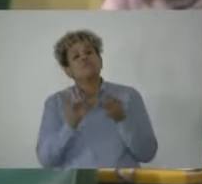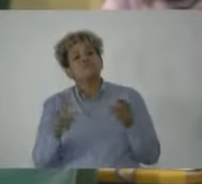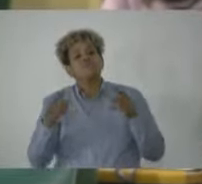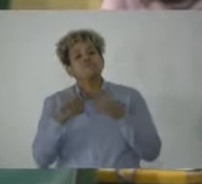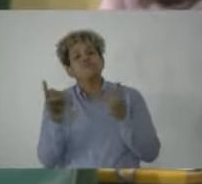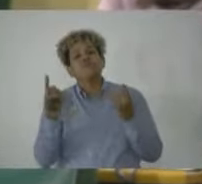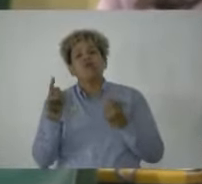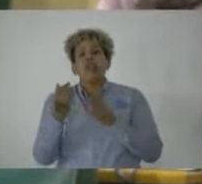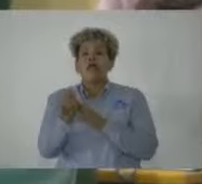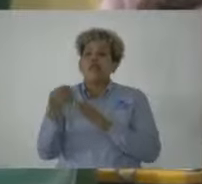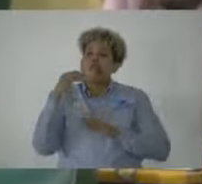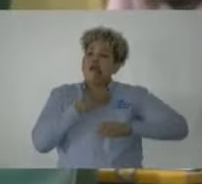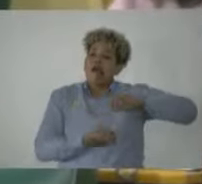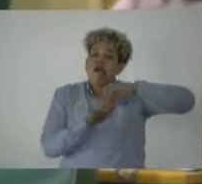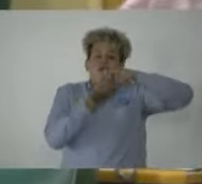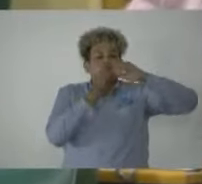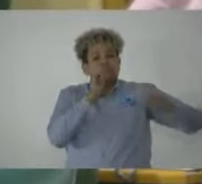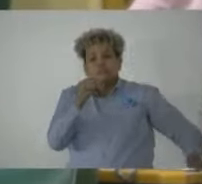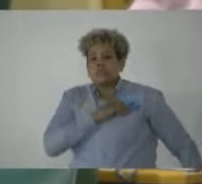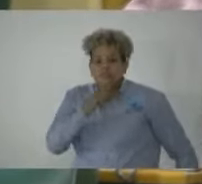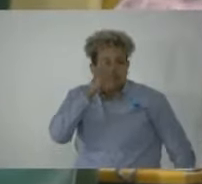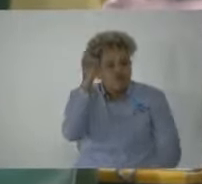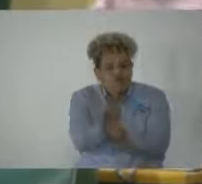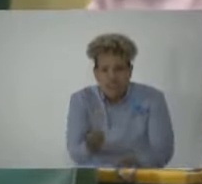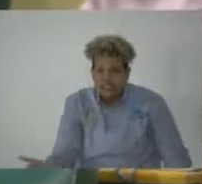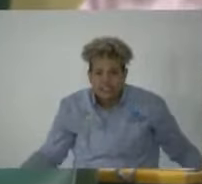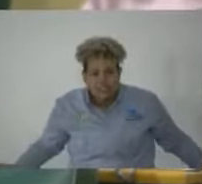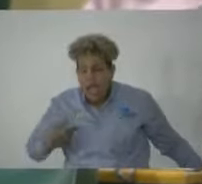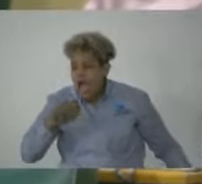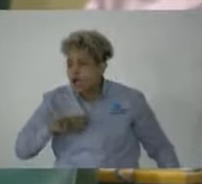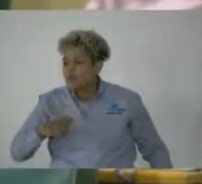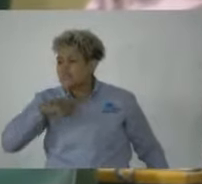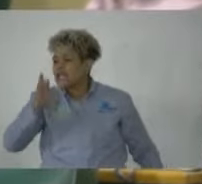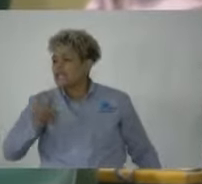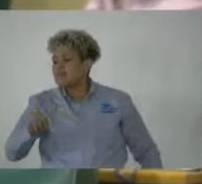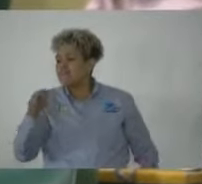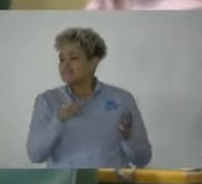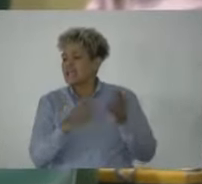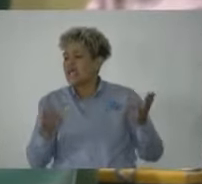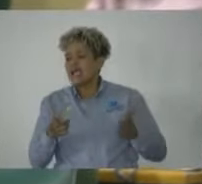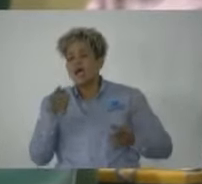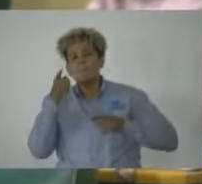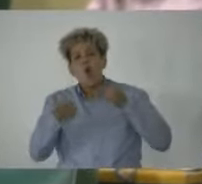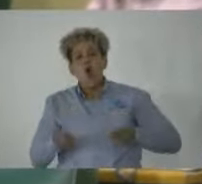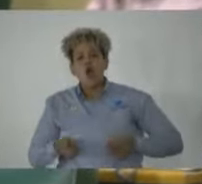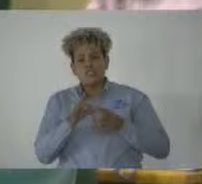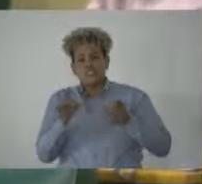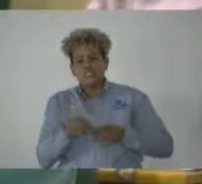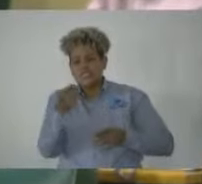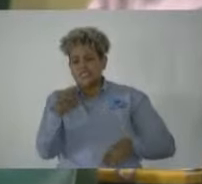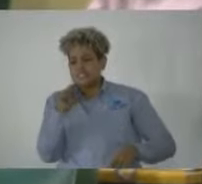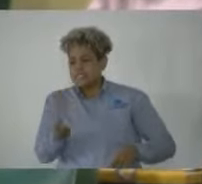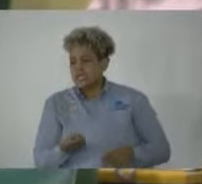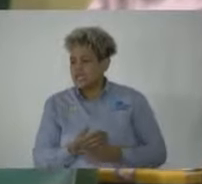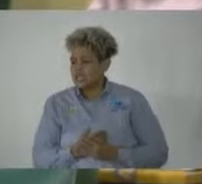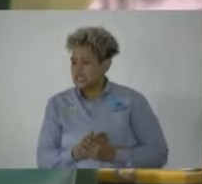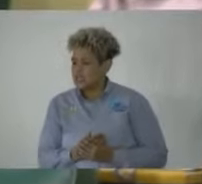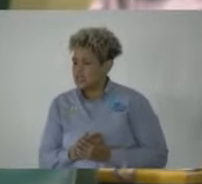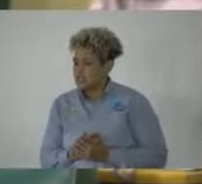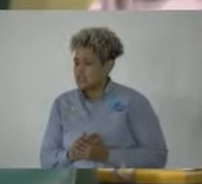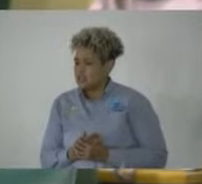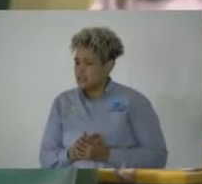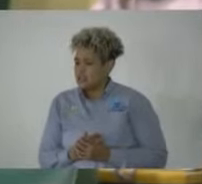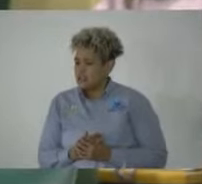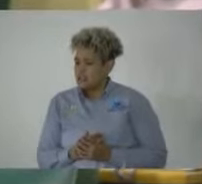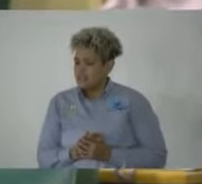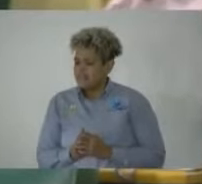It is not right. And I wish I never had to stand here and point it out. You have no use. You